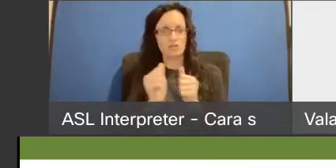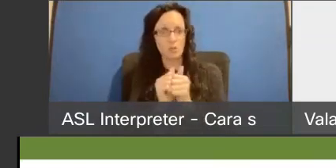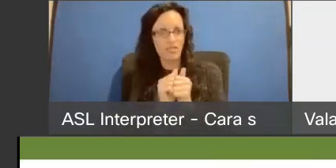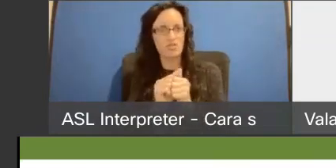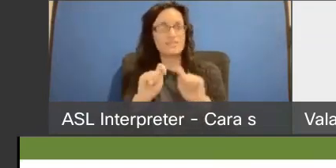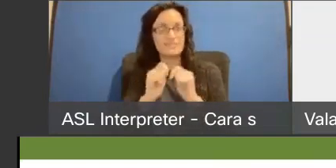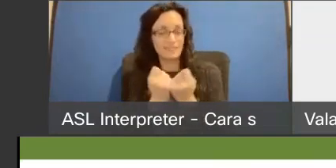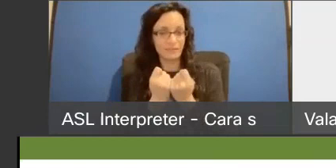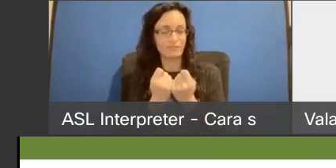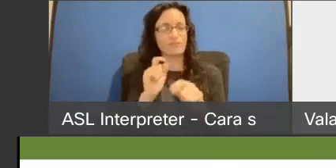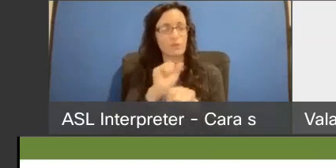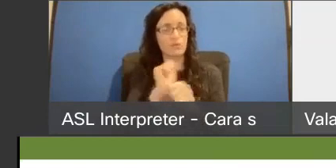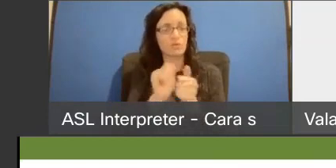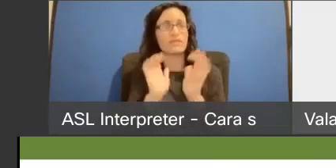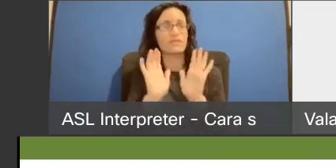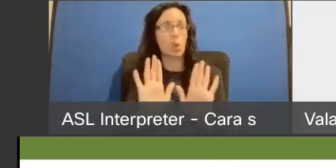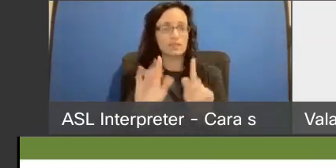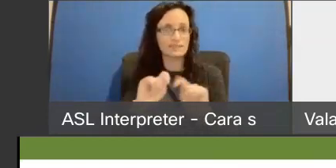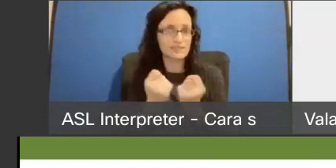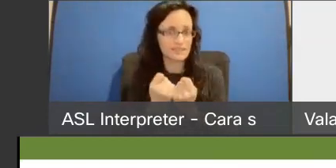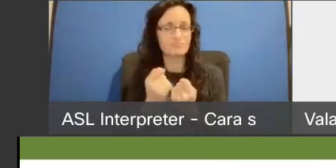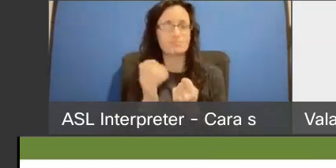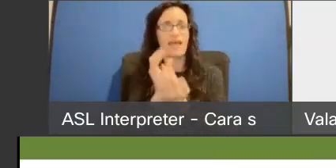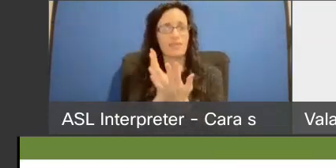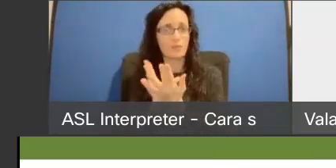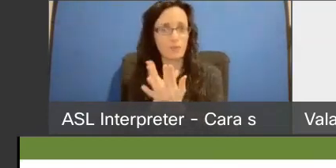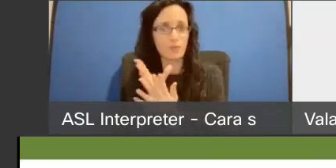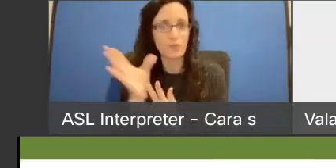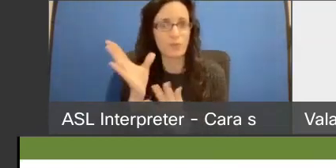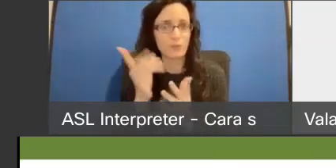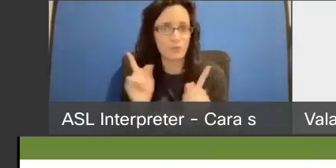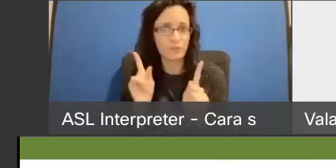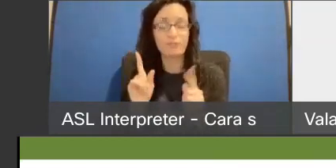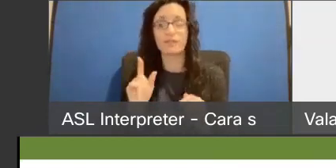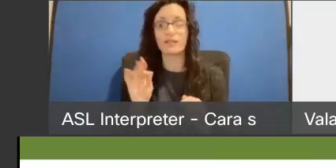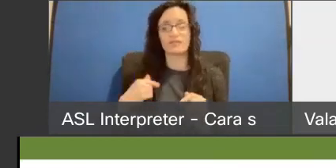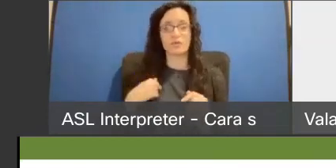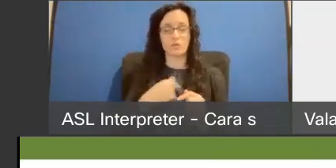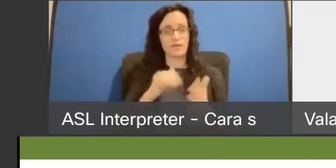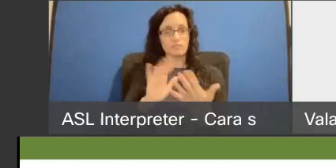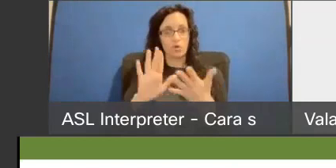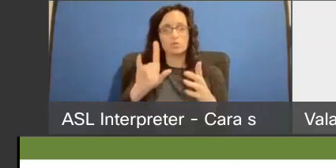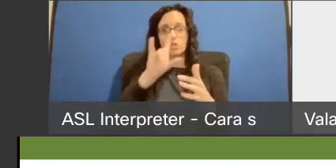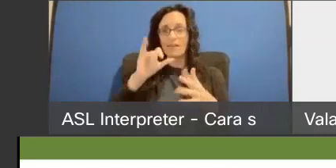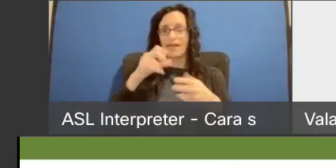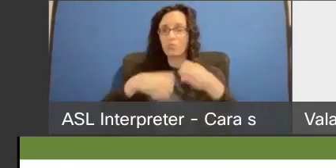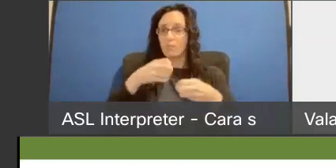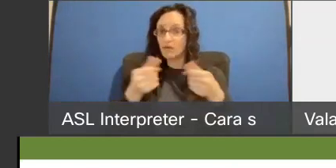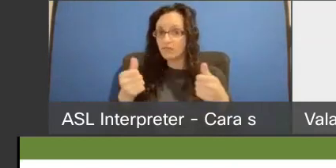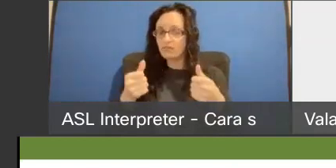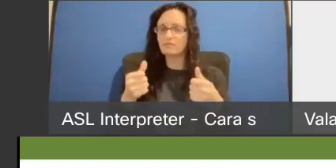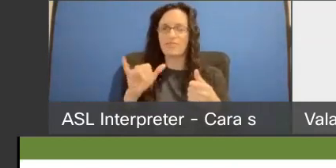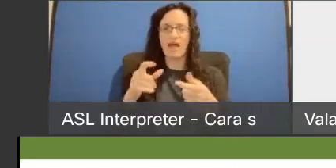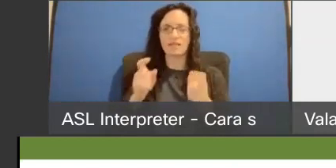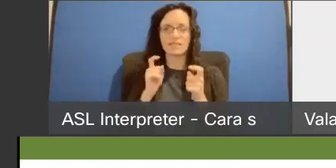with your team to get you through this stuff. If we understand it as a way of solving a problem, that gives us some language and a way of